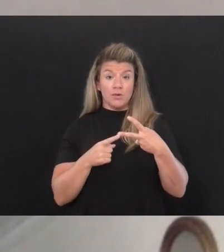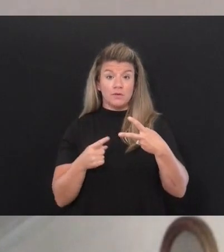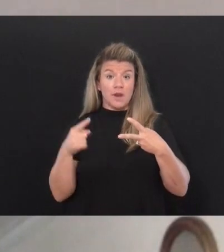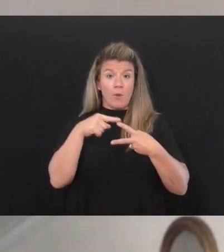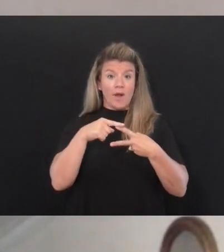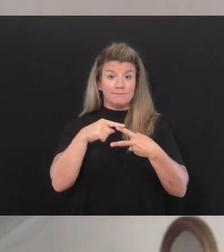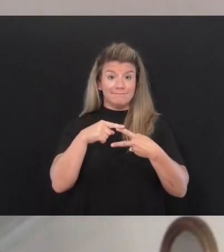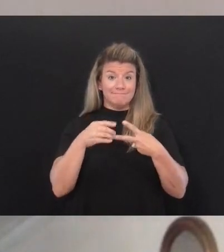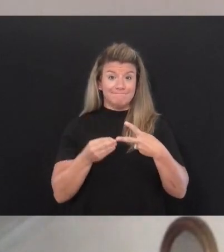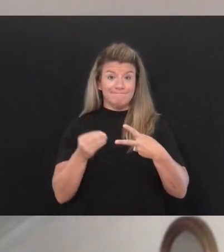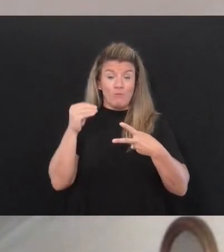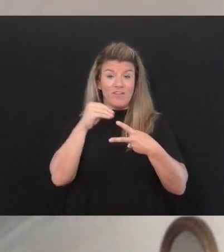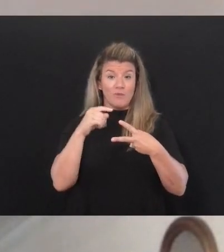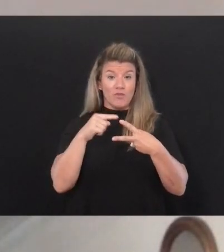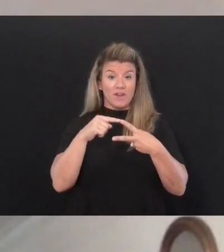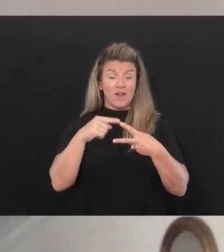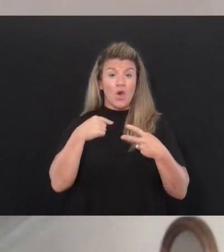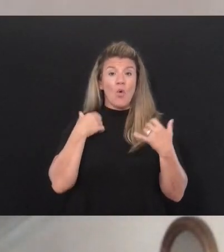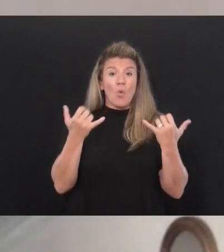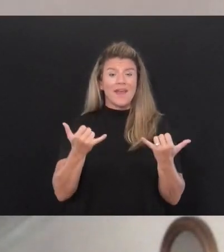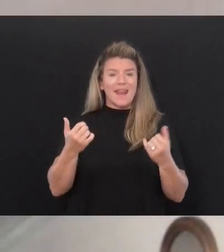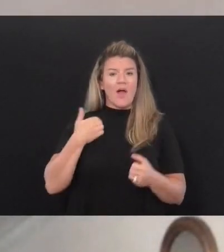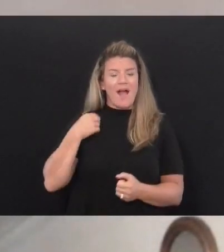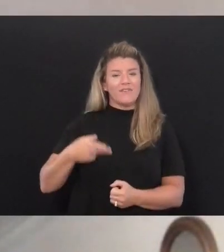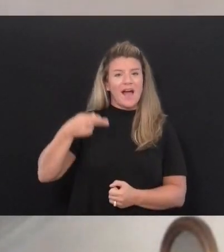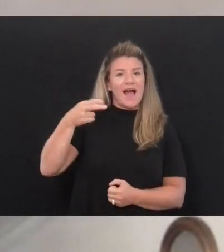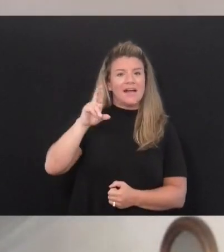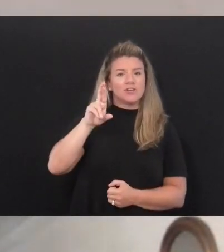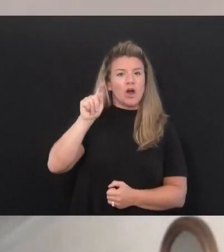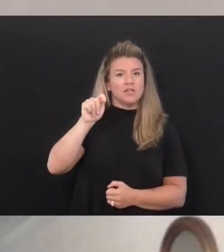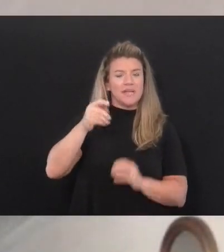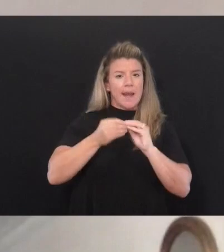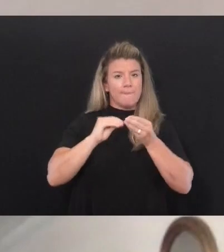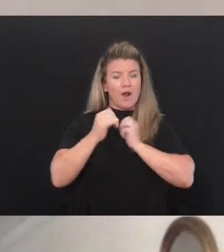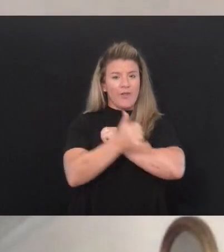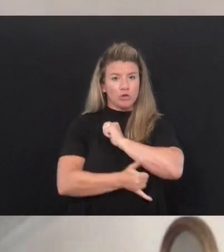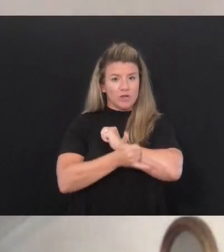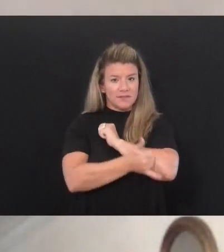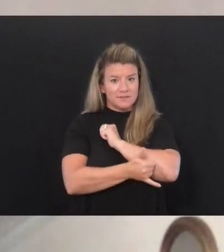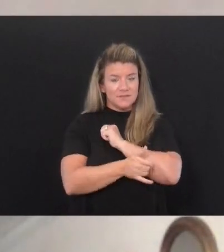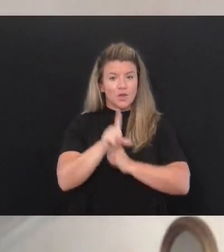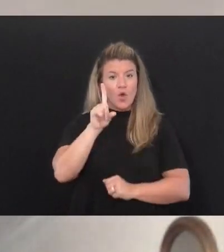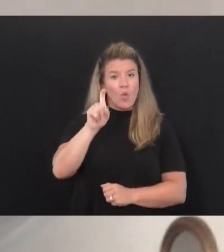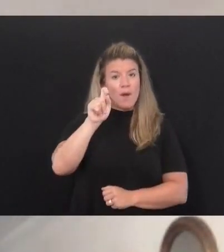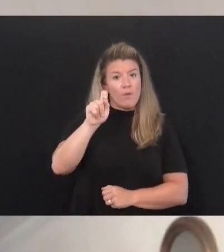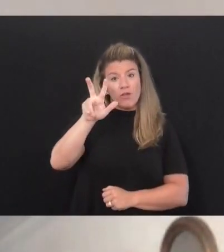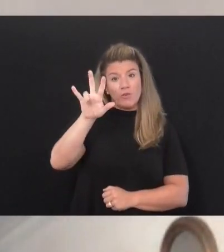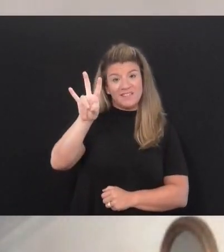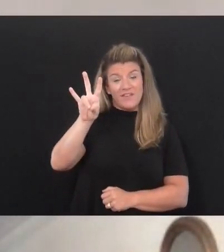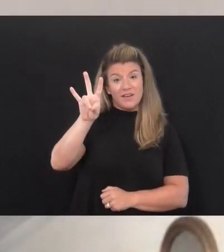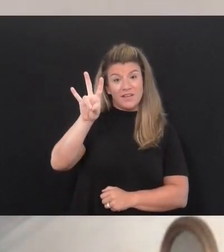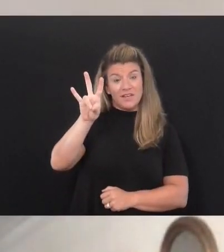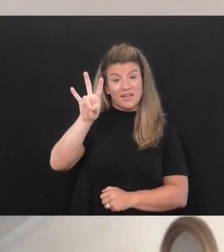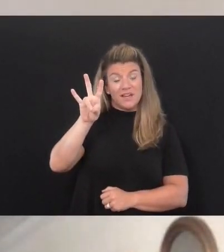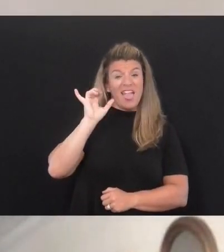with the Department of Ed and with the Department of Health as to what the standard is going to be at each